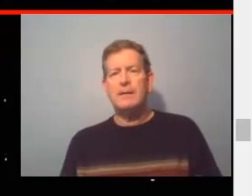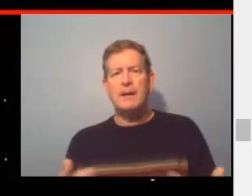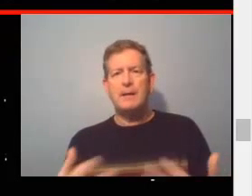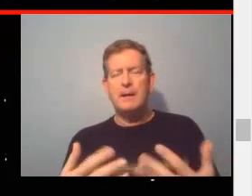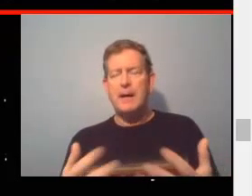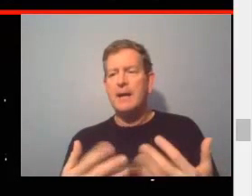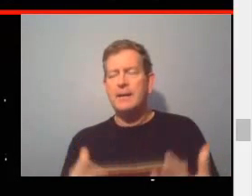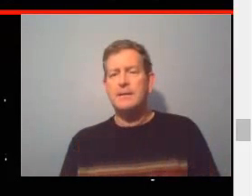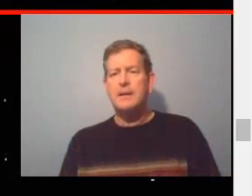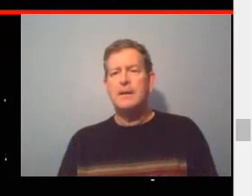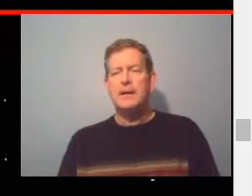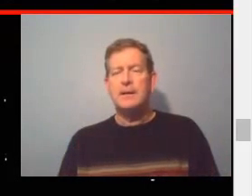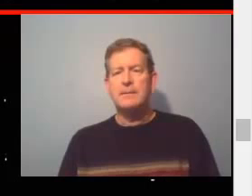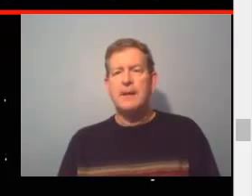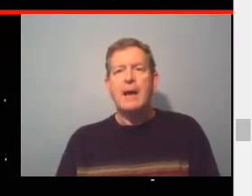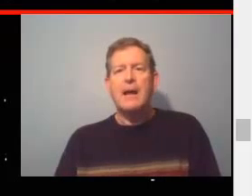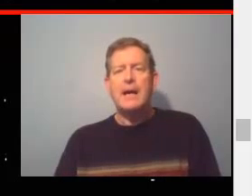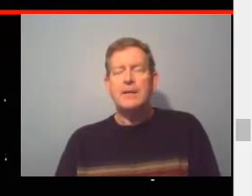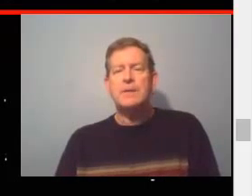even